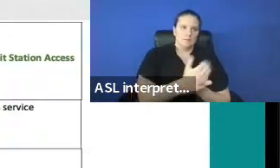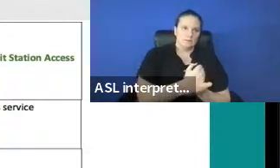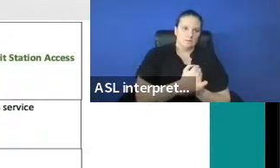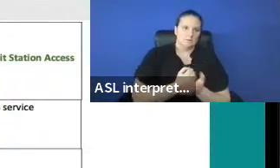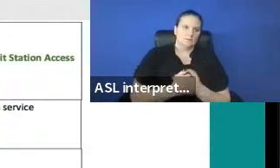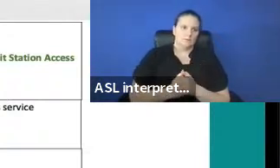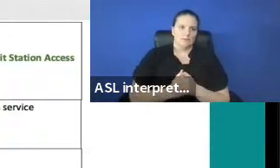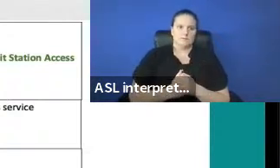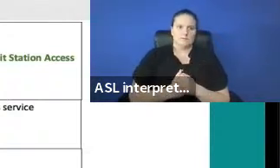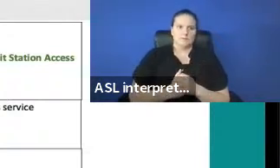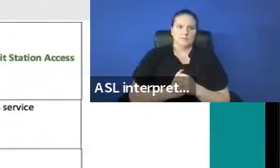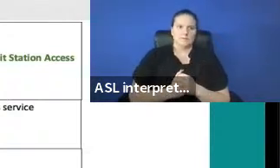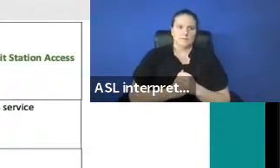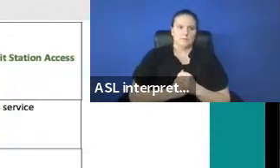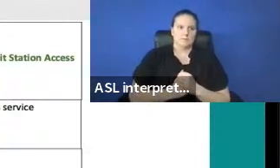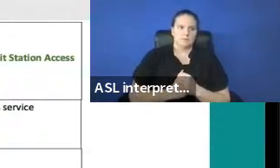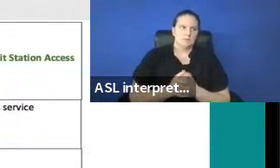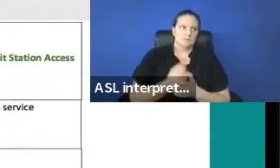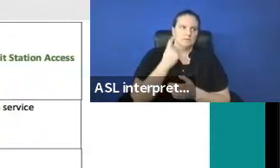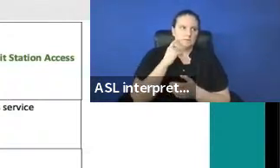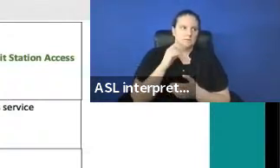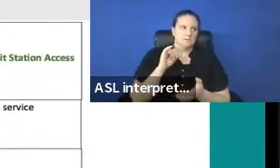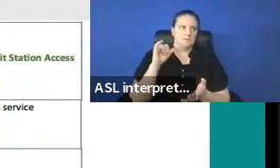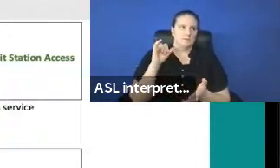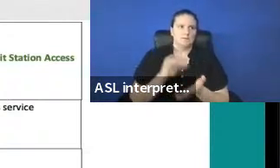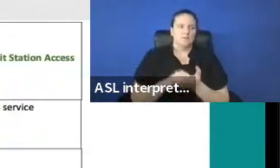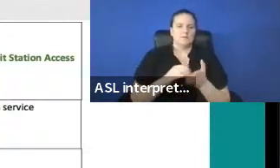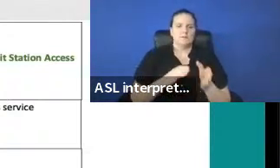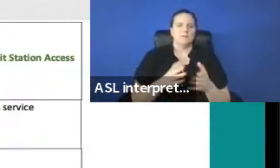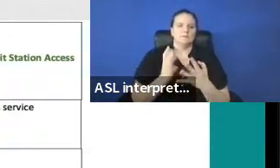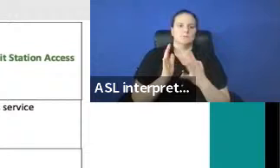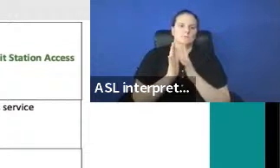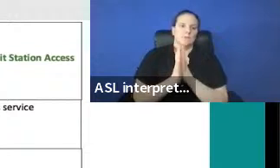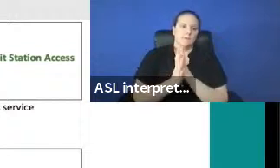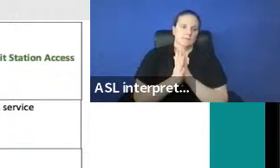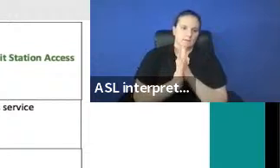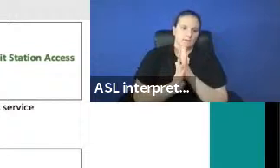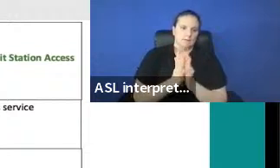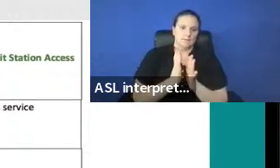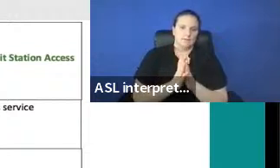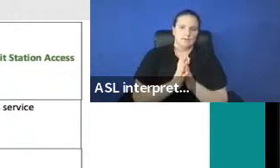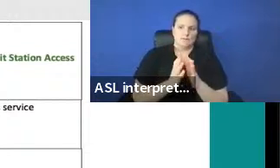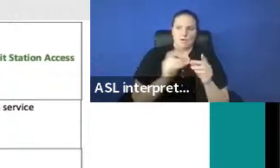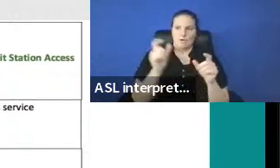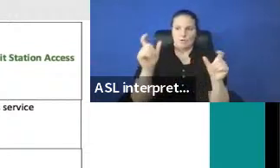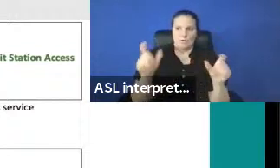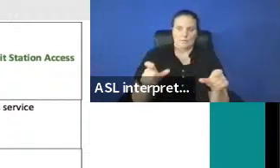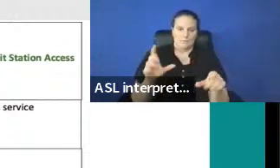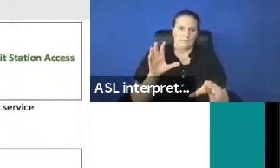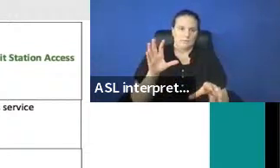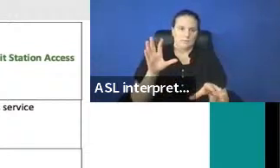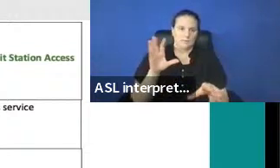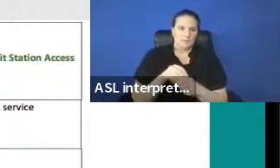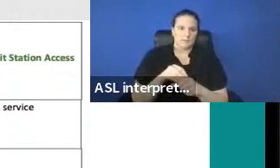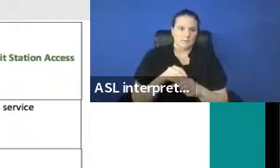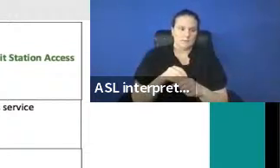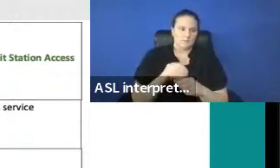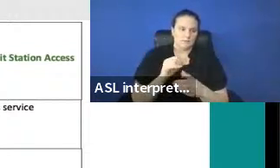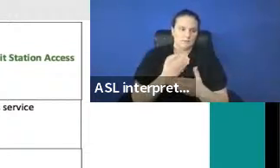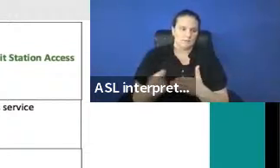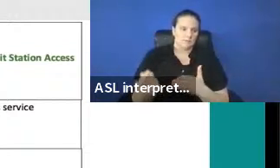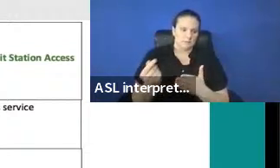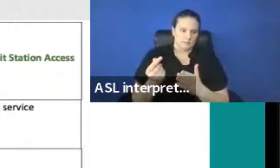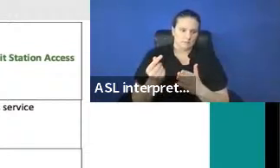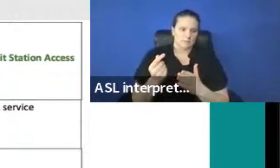is is there a way to sort of put a traffic column that includes several of those factors, which were